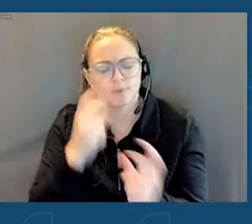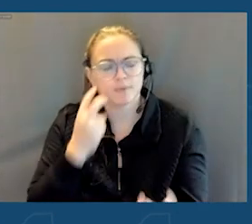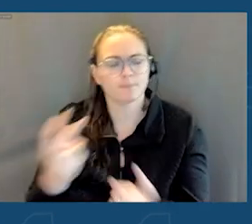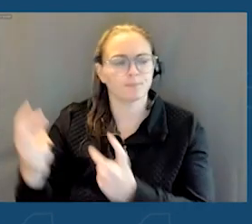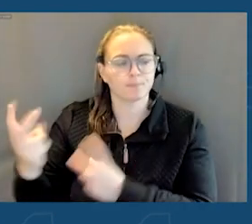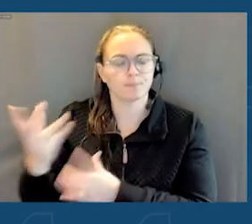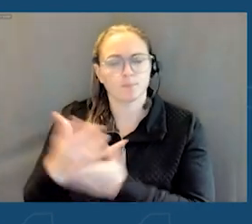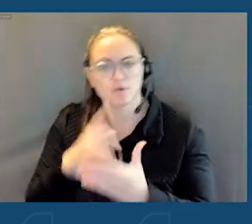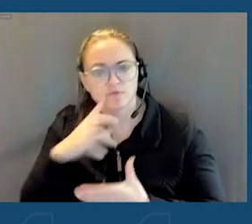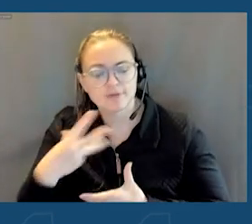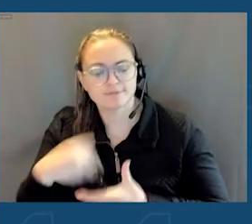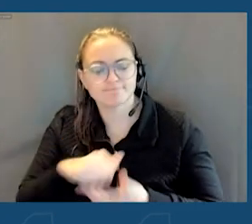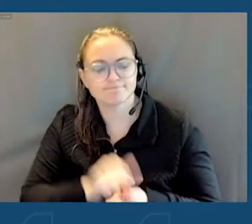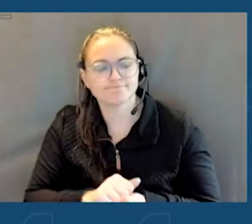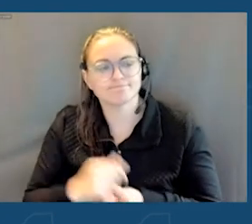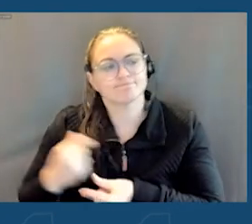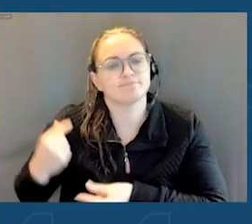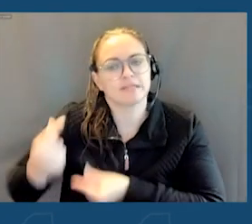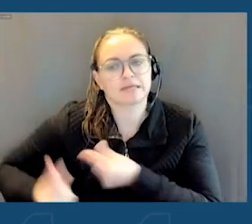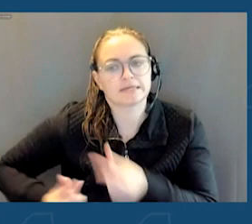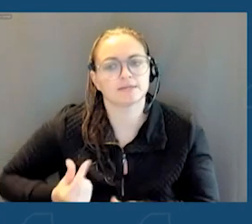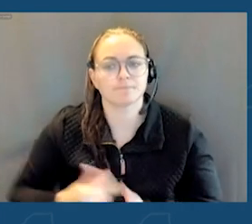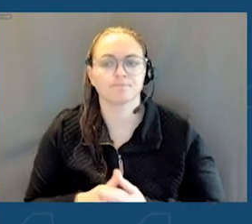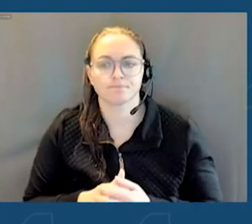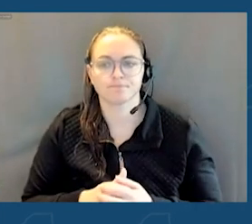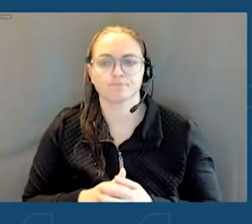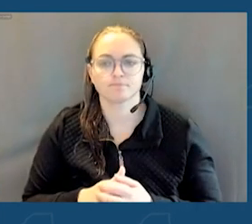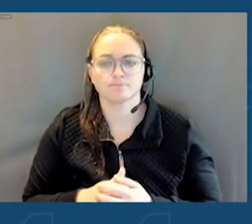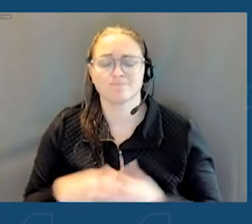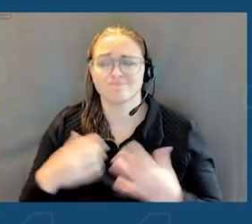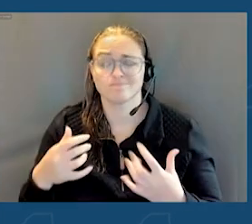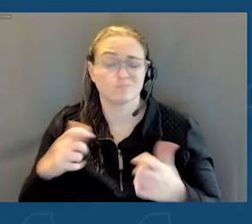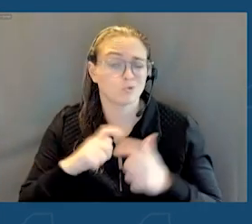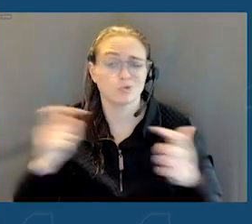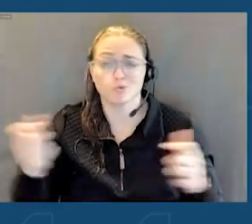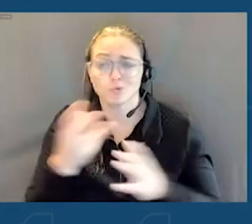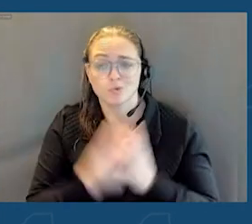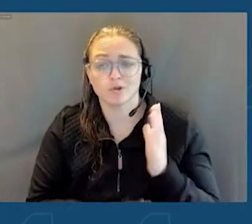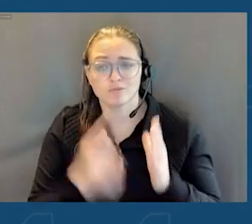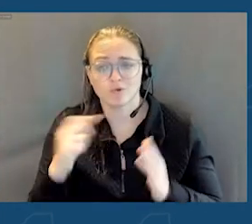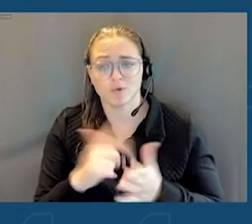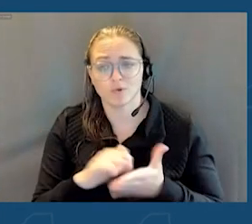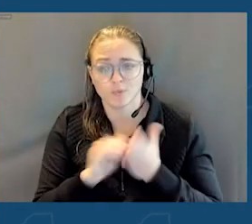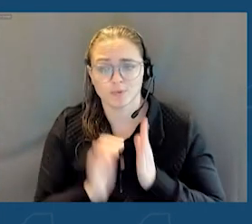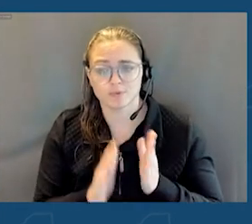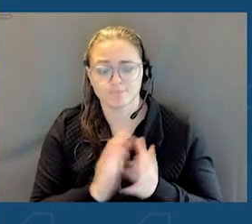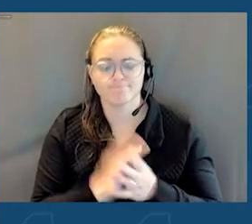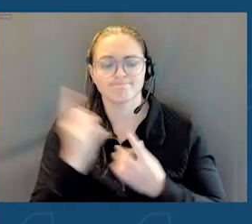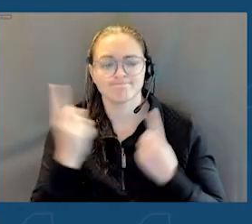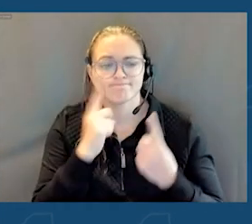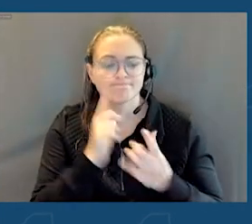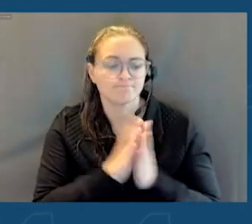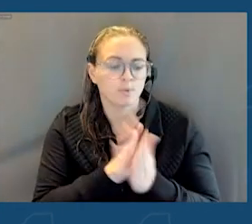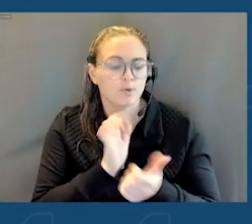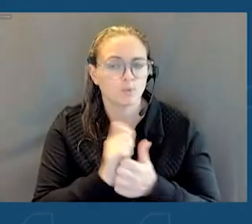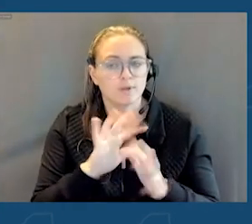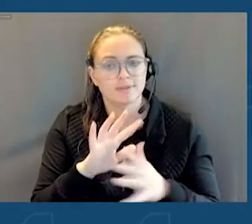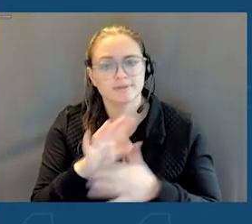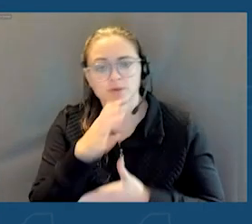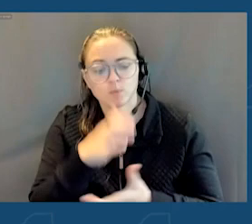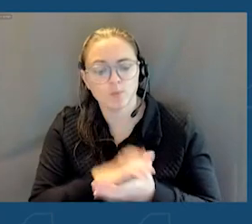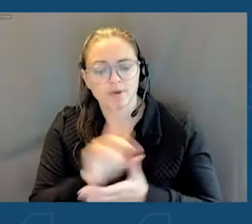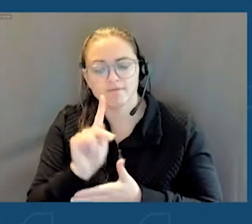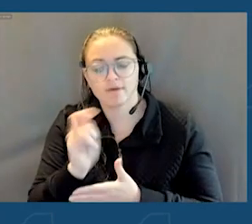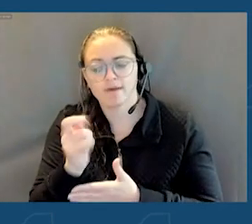legacy. And it is a tremendous loss for all of us as New Yorkers. So our thoughts and prayers go out to his wife, Kathy, his